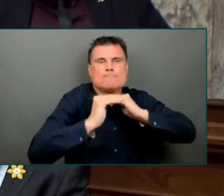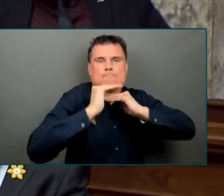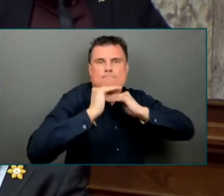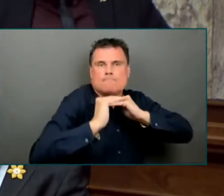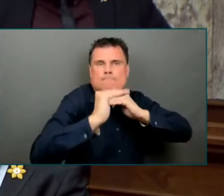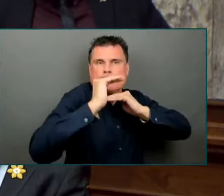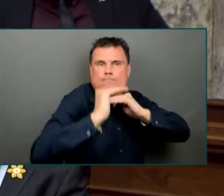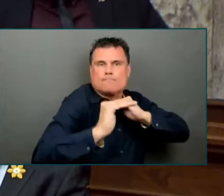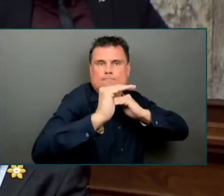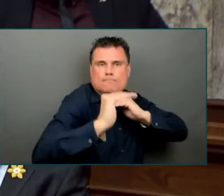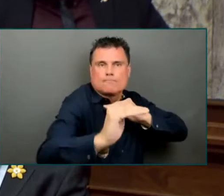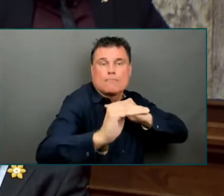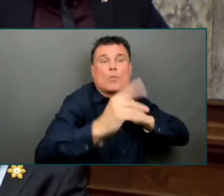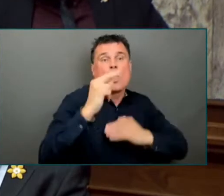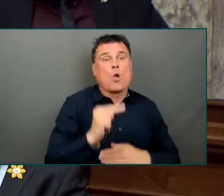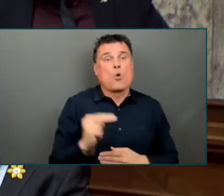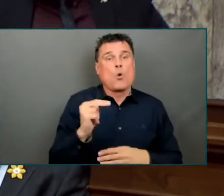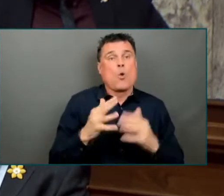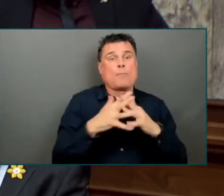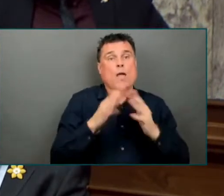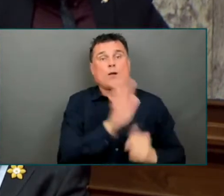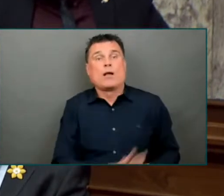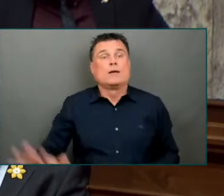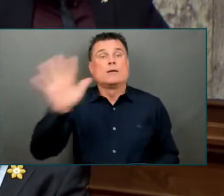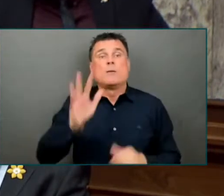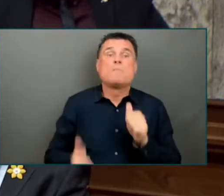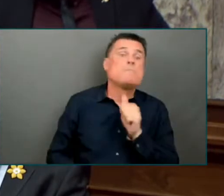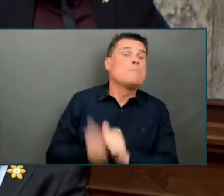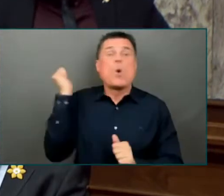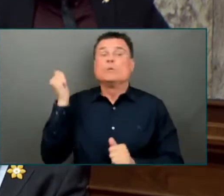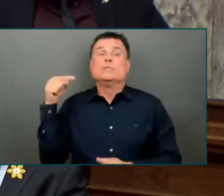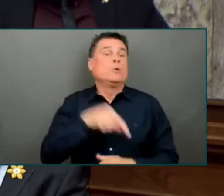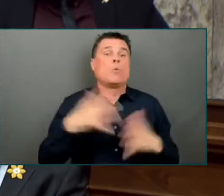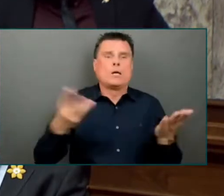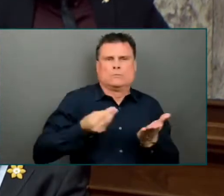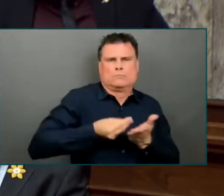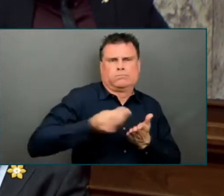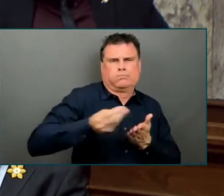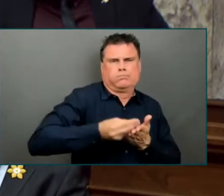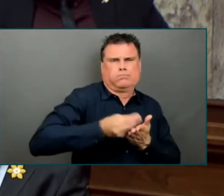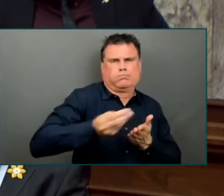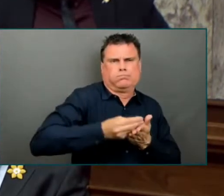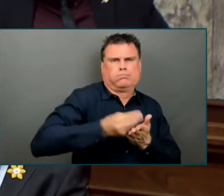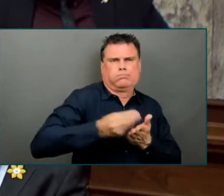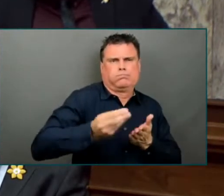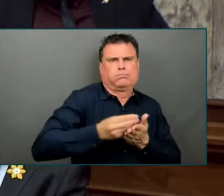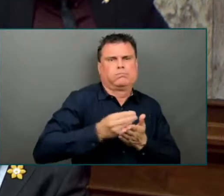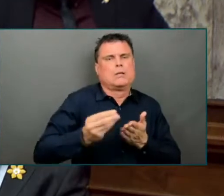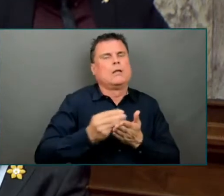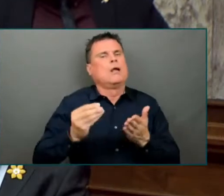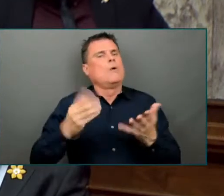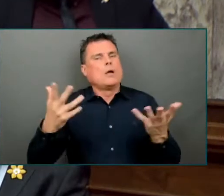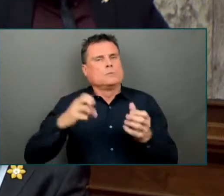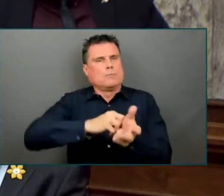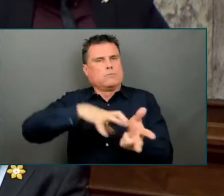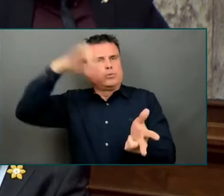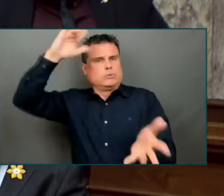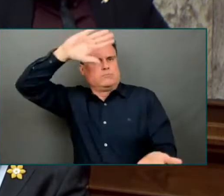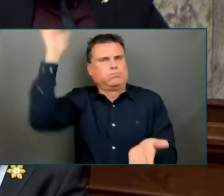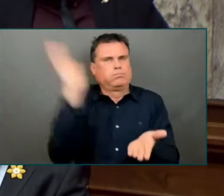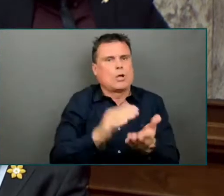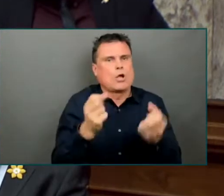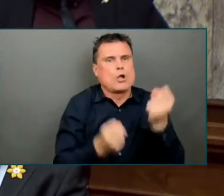BC to nearly $2.2 billion over 5 years. This year's budget expands clean transportation, builds